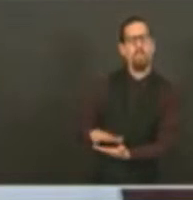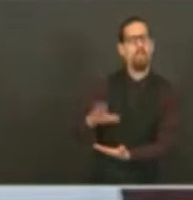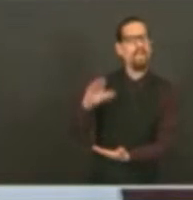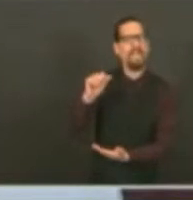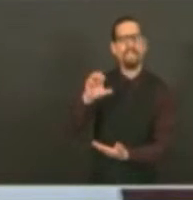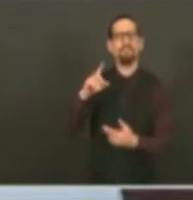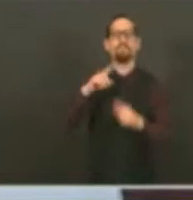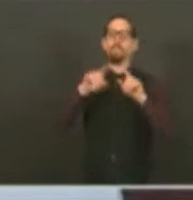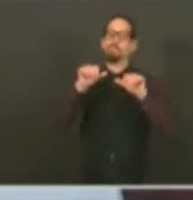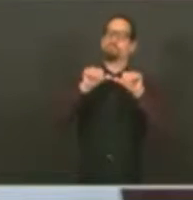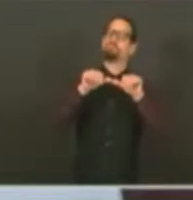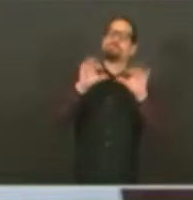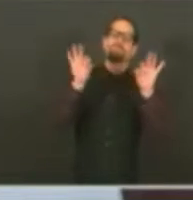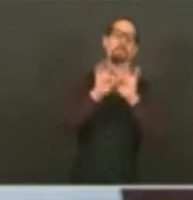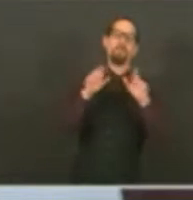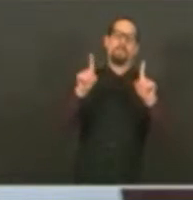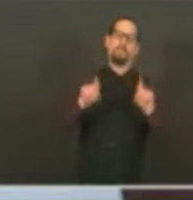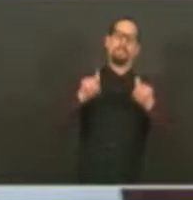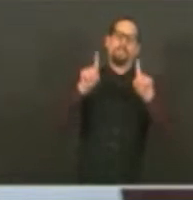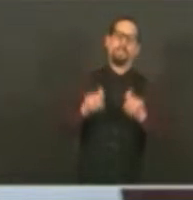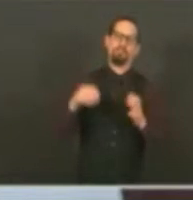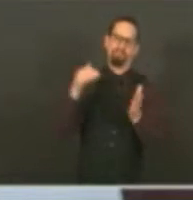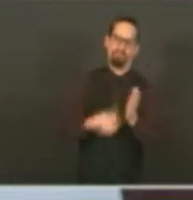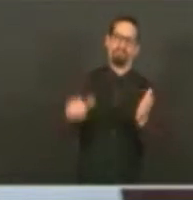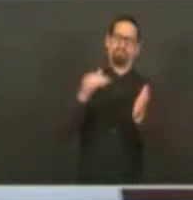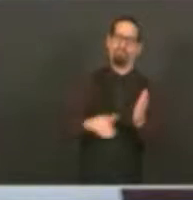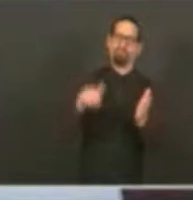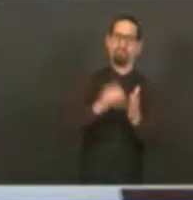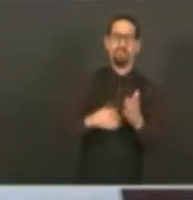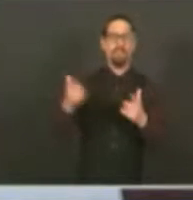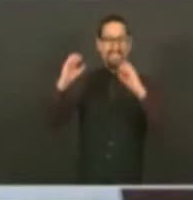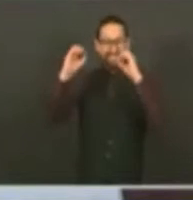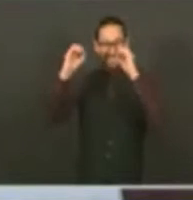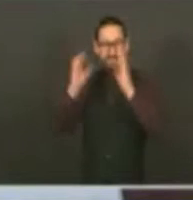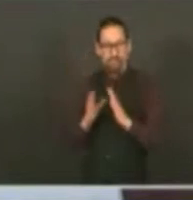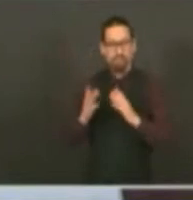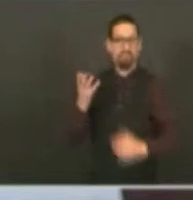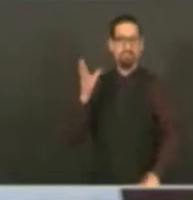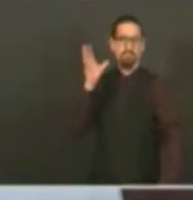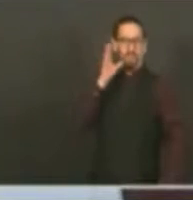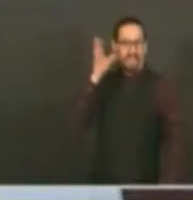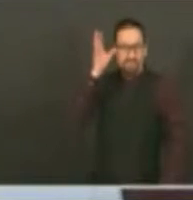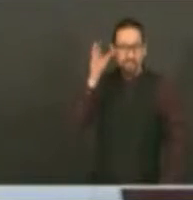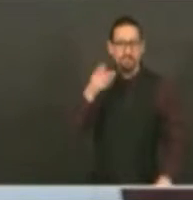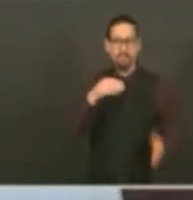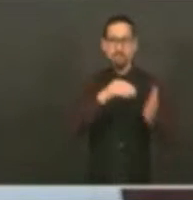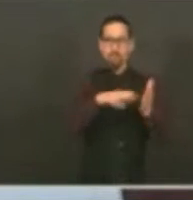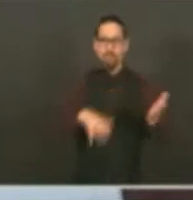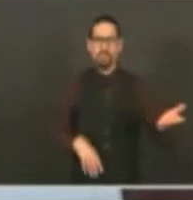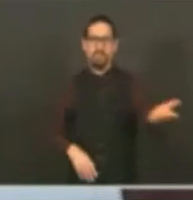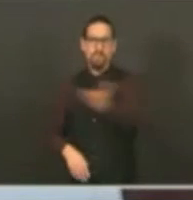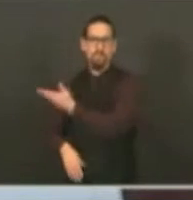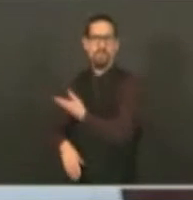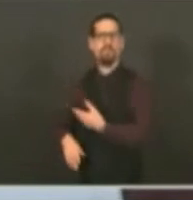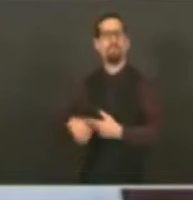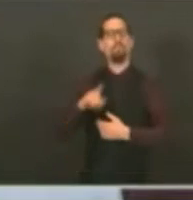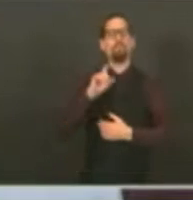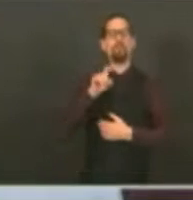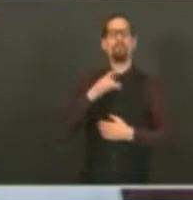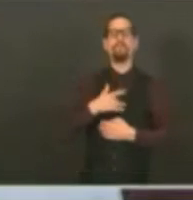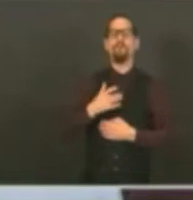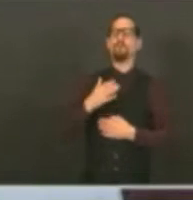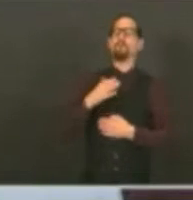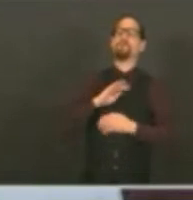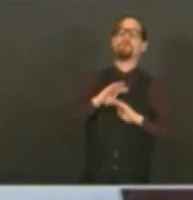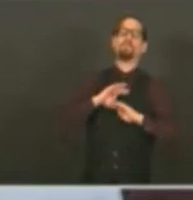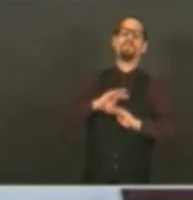give teachers peace of mind, and students and parents peace of mind. So we're going to continue to test more.